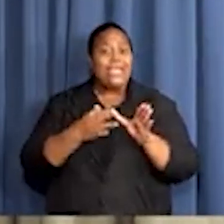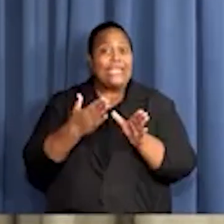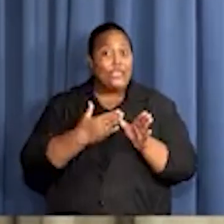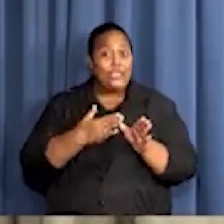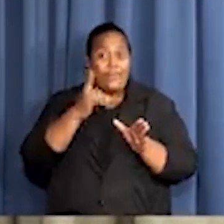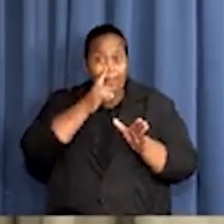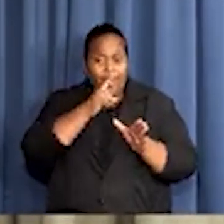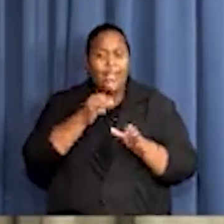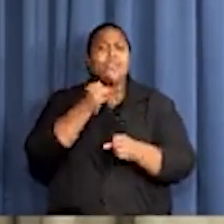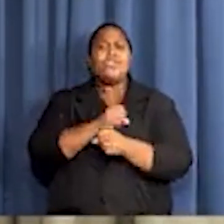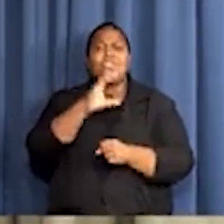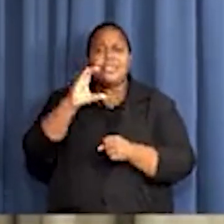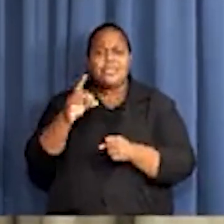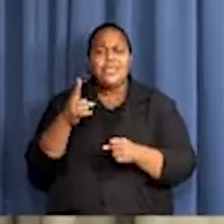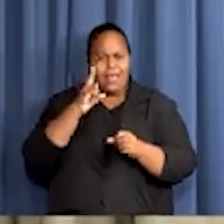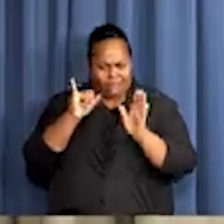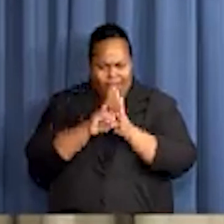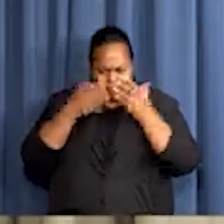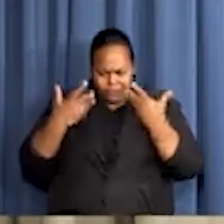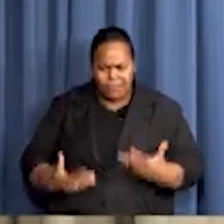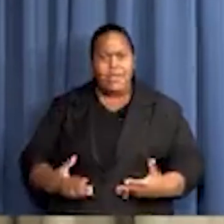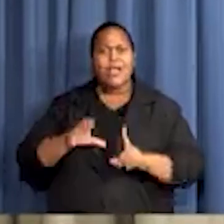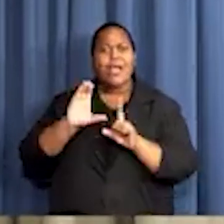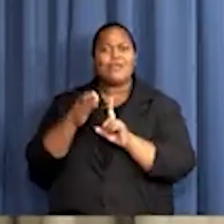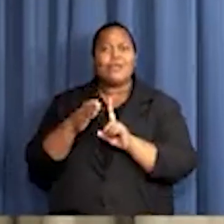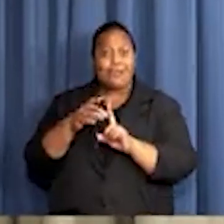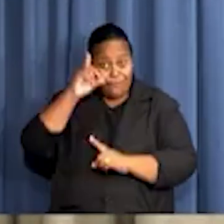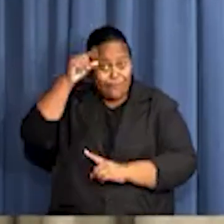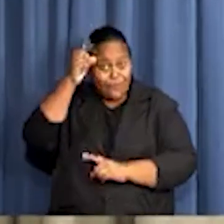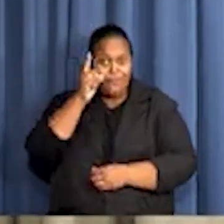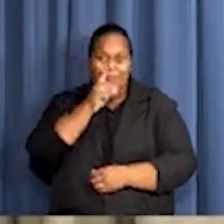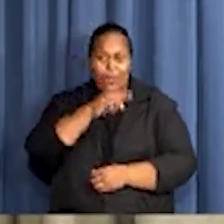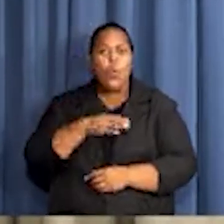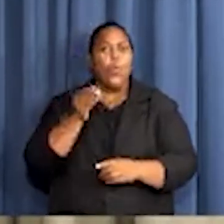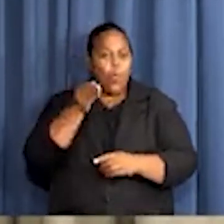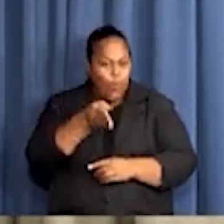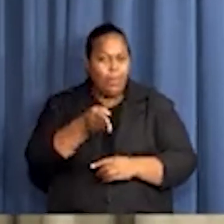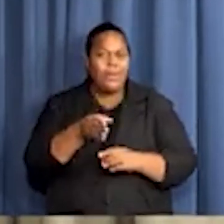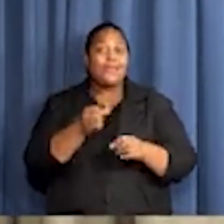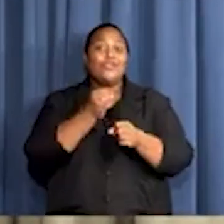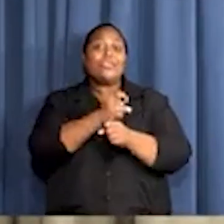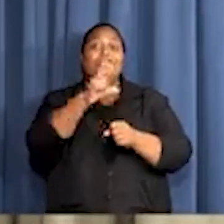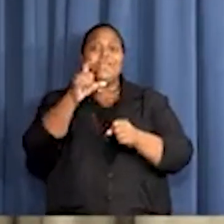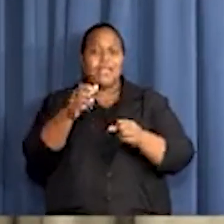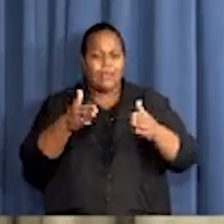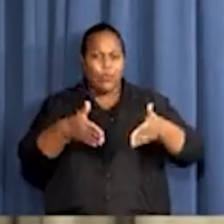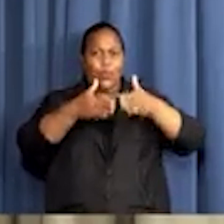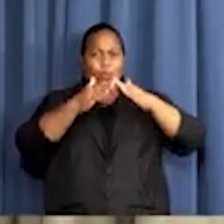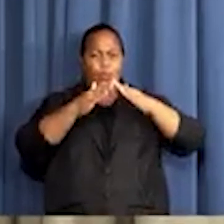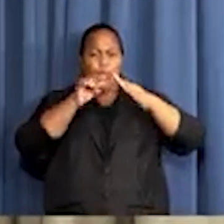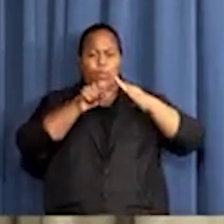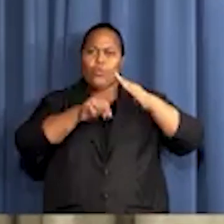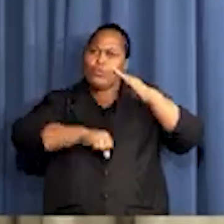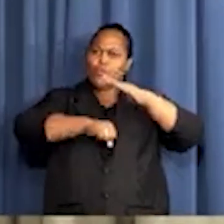their identity and their culture. They regard it as the traditional apex of the